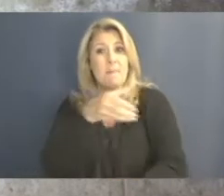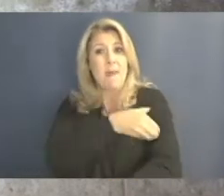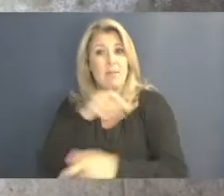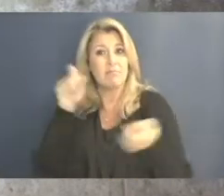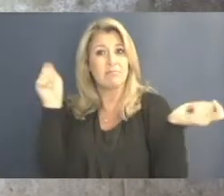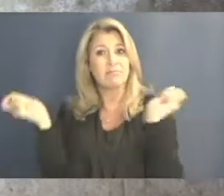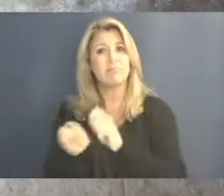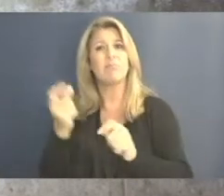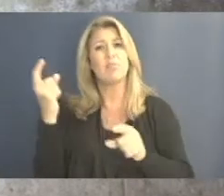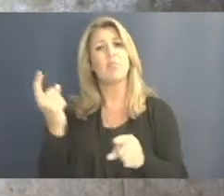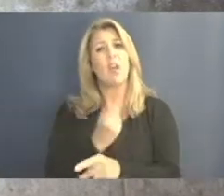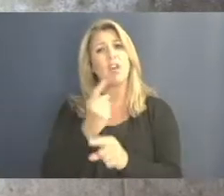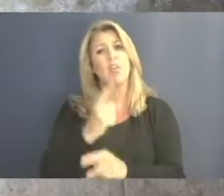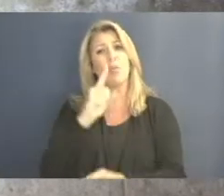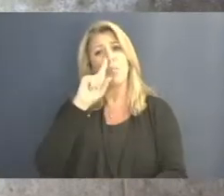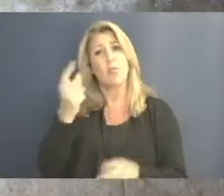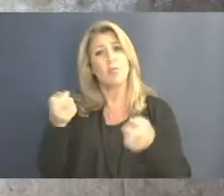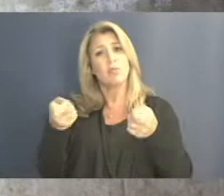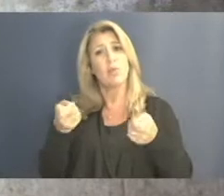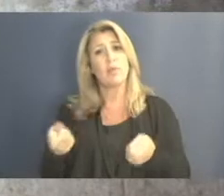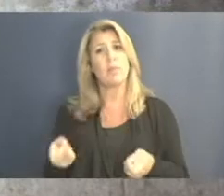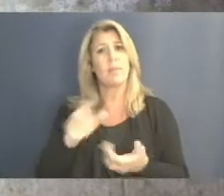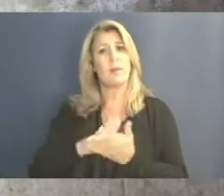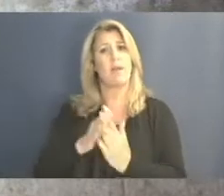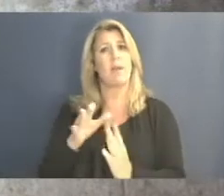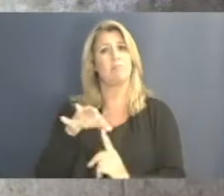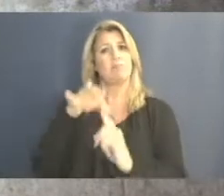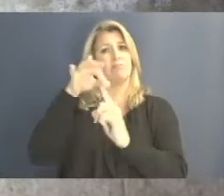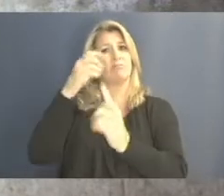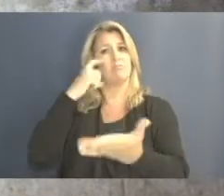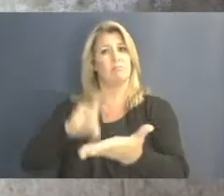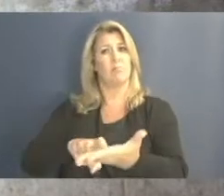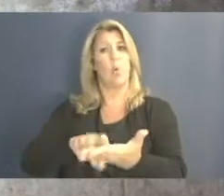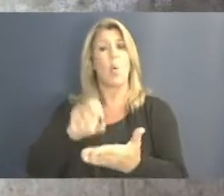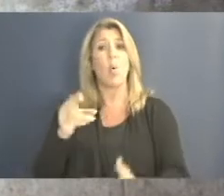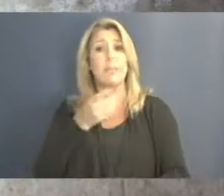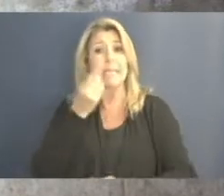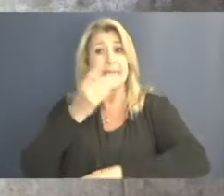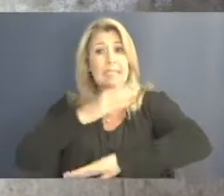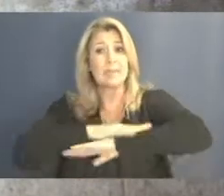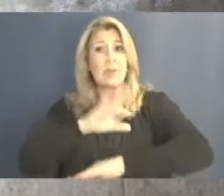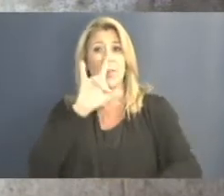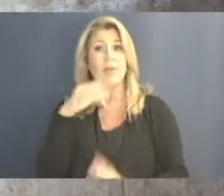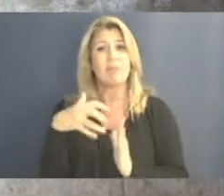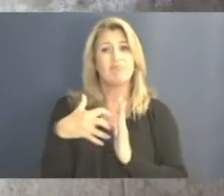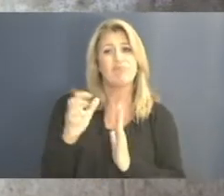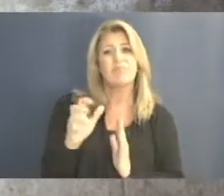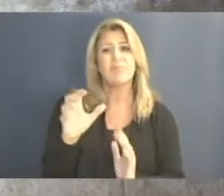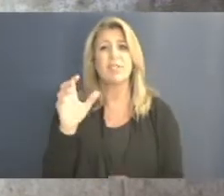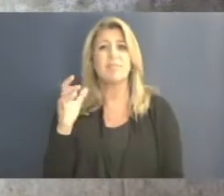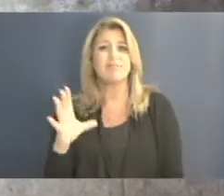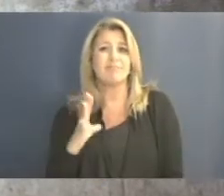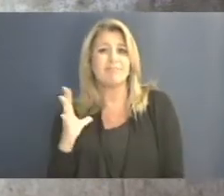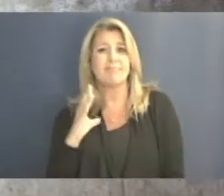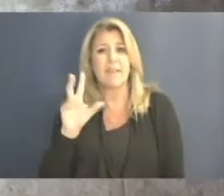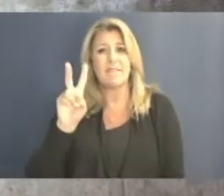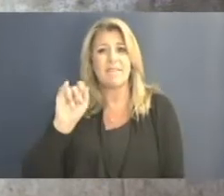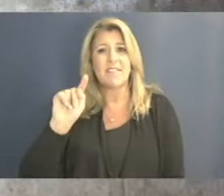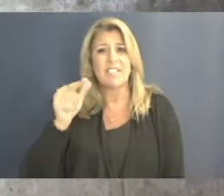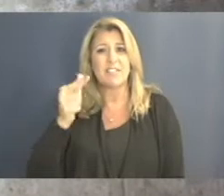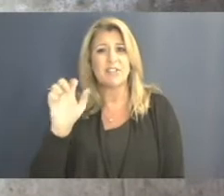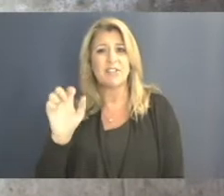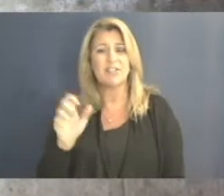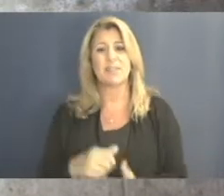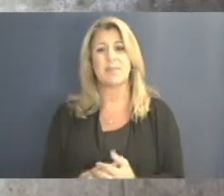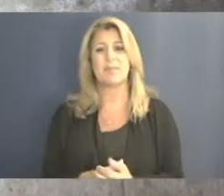to turn an ordinary dresser into a statement piece or give a dining table vintage charm. Chalk paint